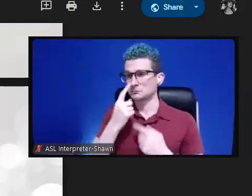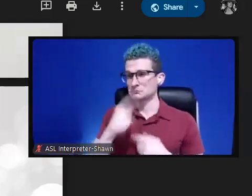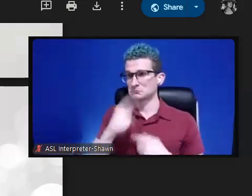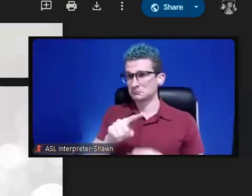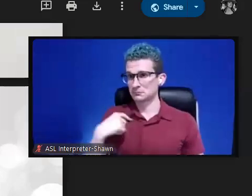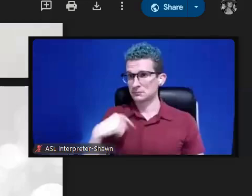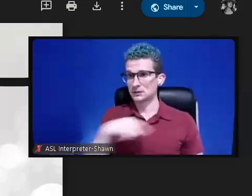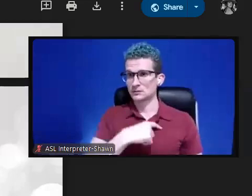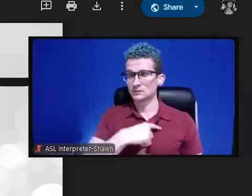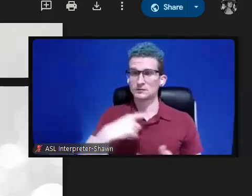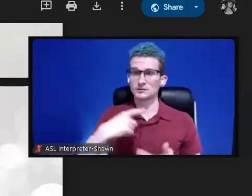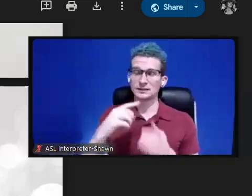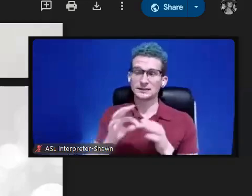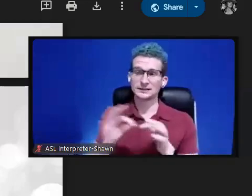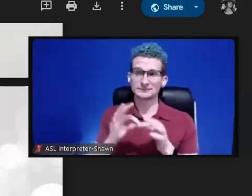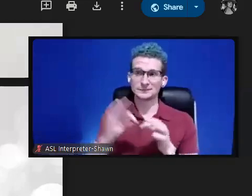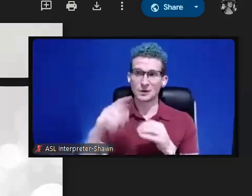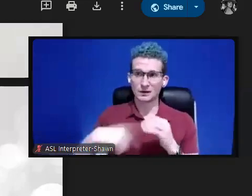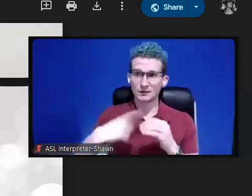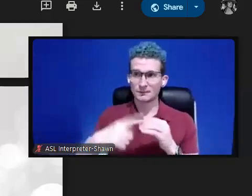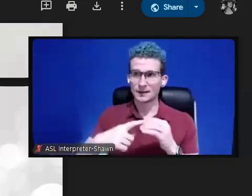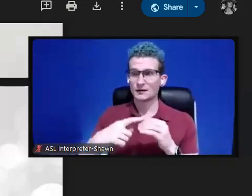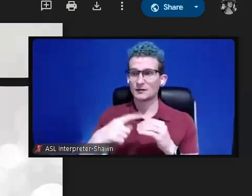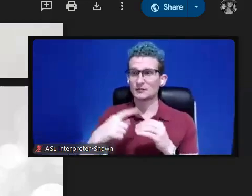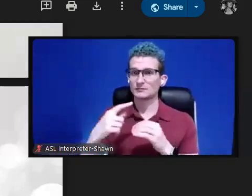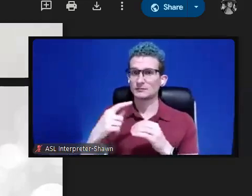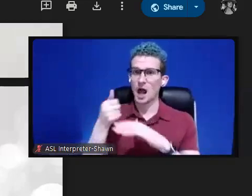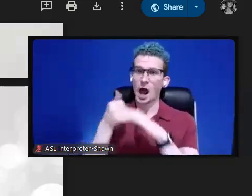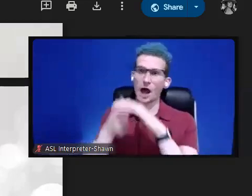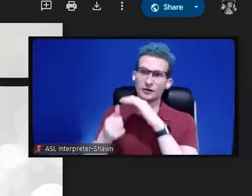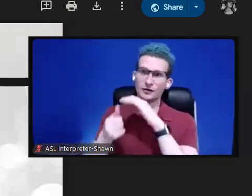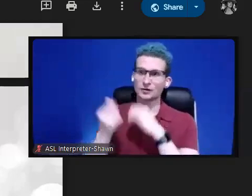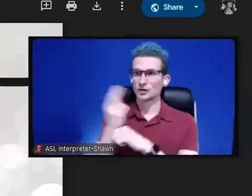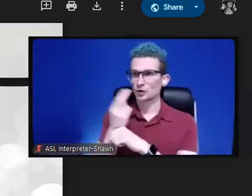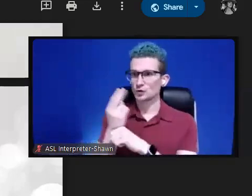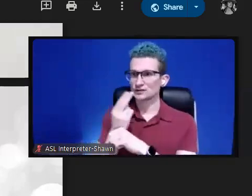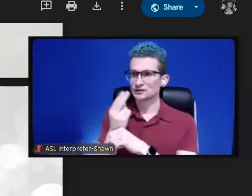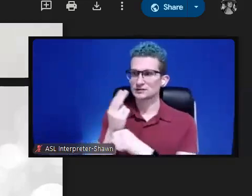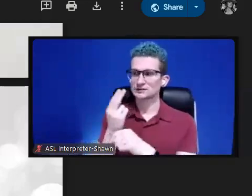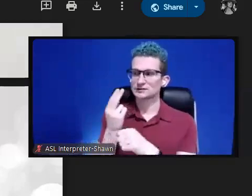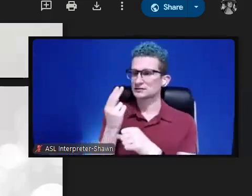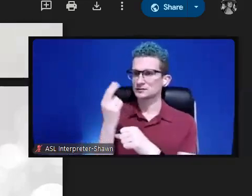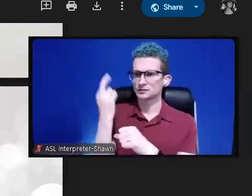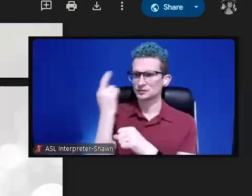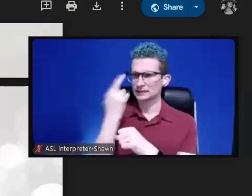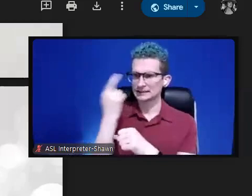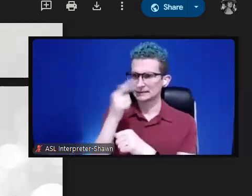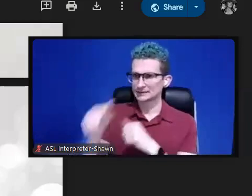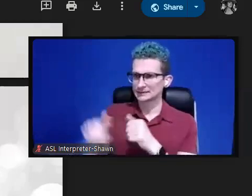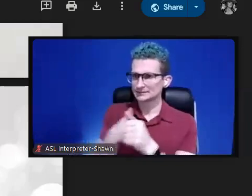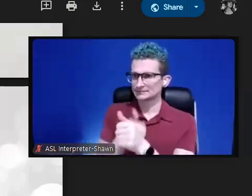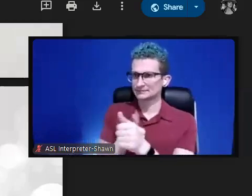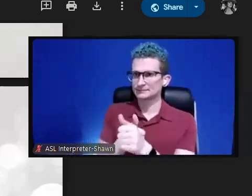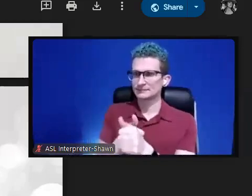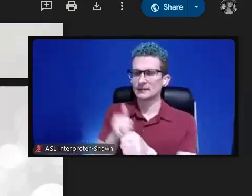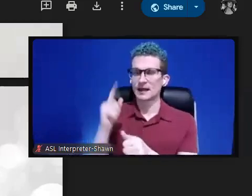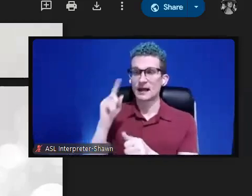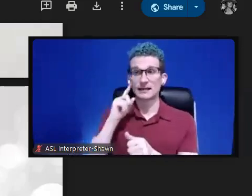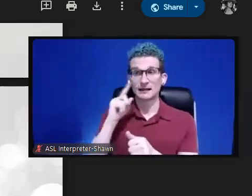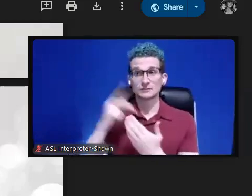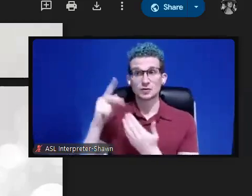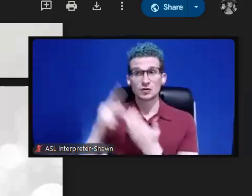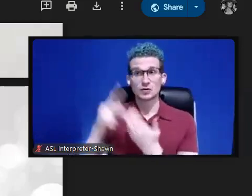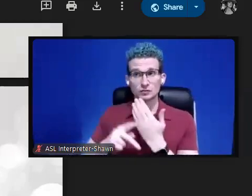that underutilization, the reasons behind that, because I do think it's a really good program. And I wonder if it's